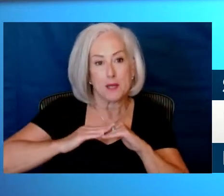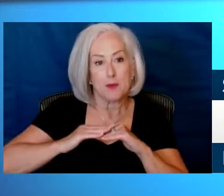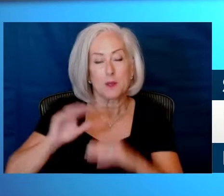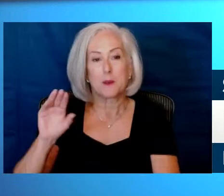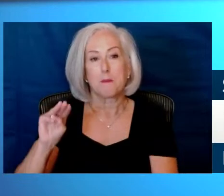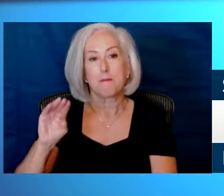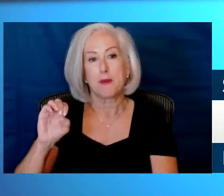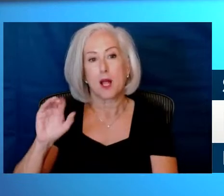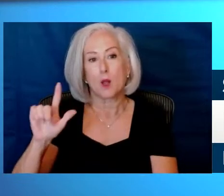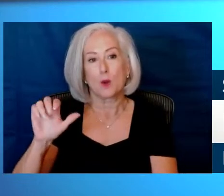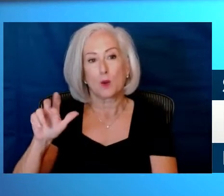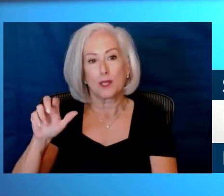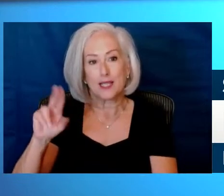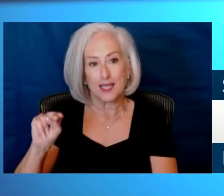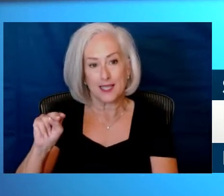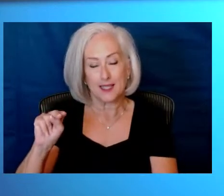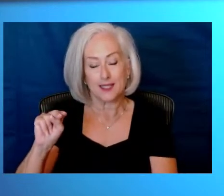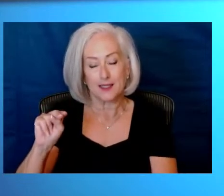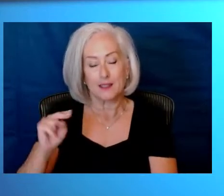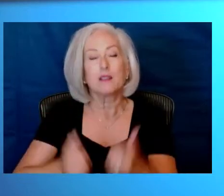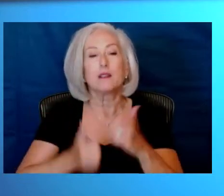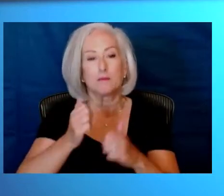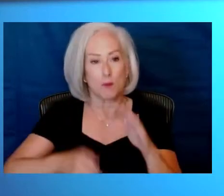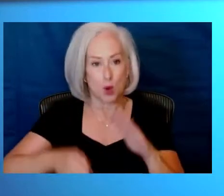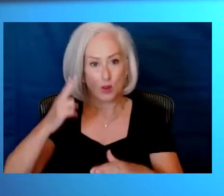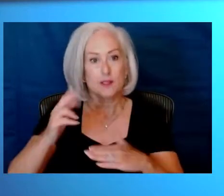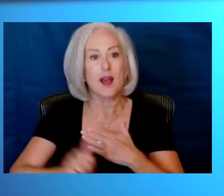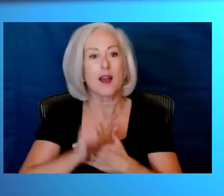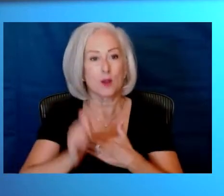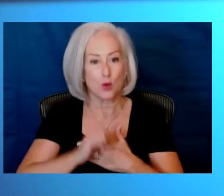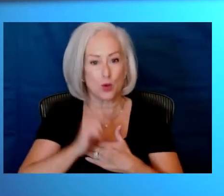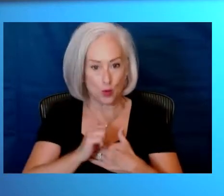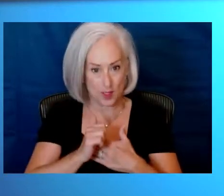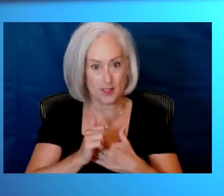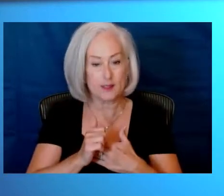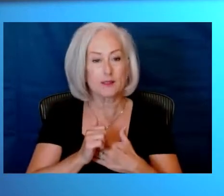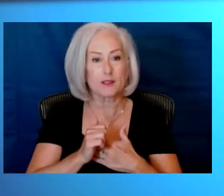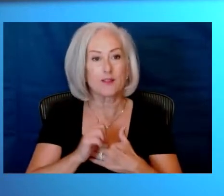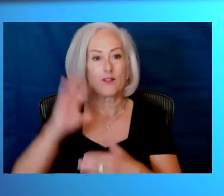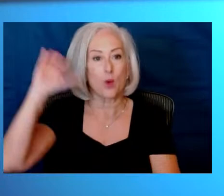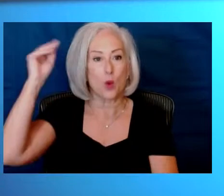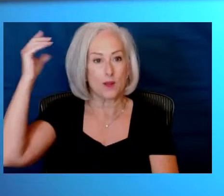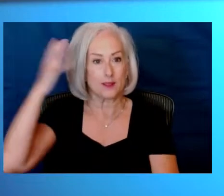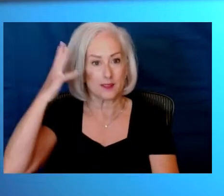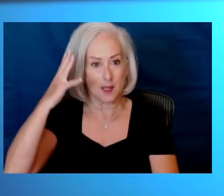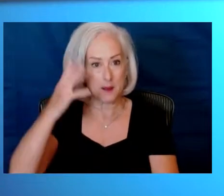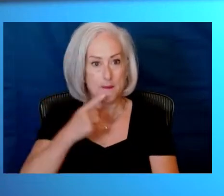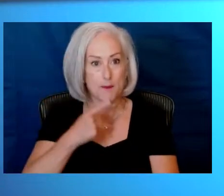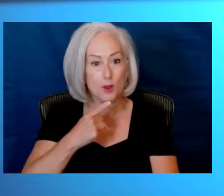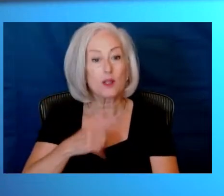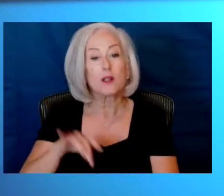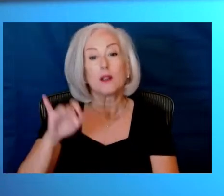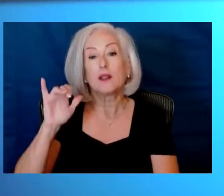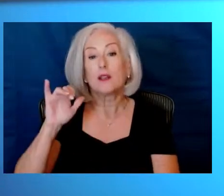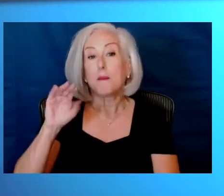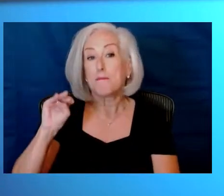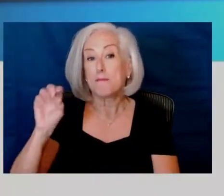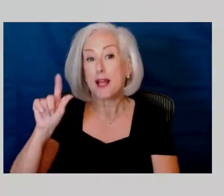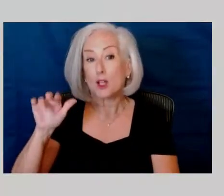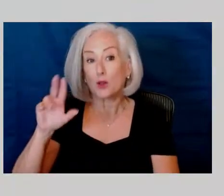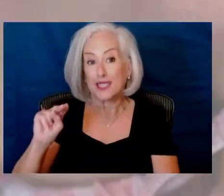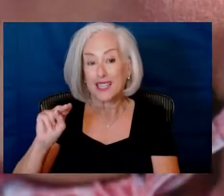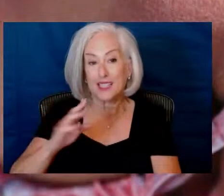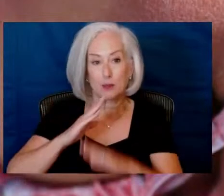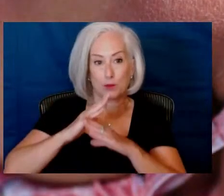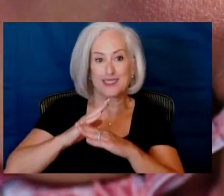sunburn. And that is because melanin is considered to be the protective element against a UV injury. It is not